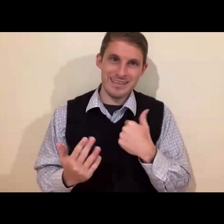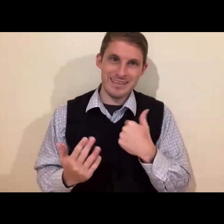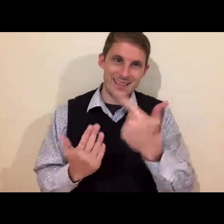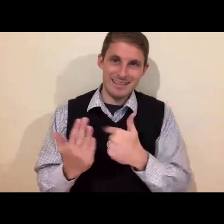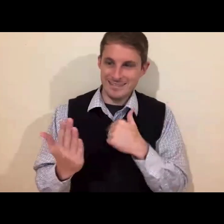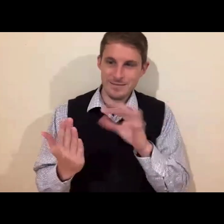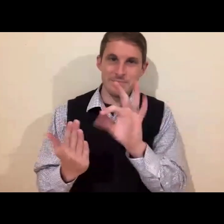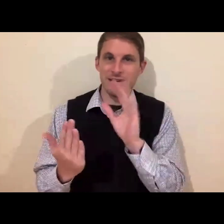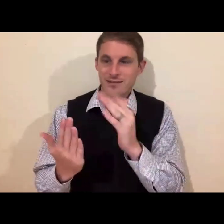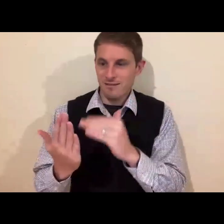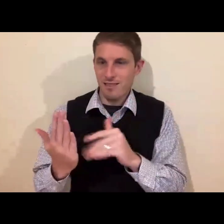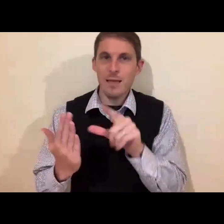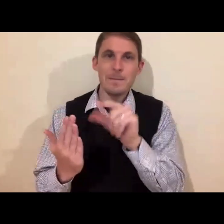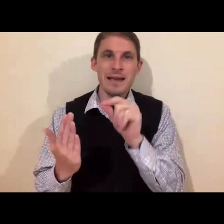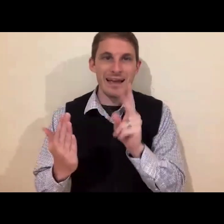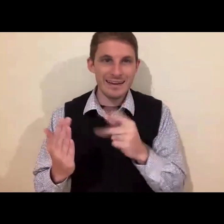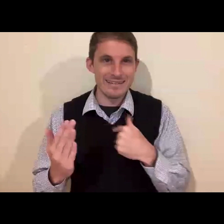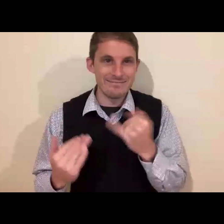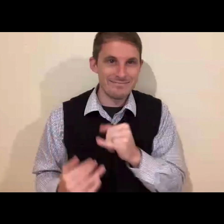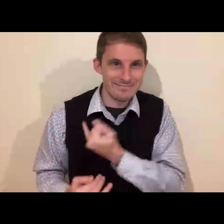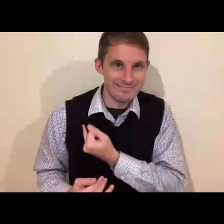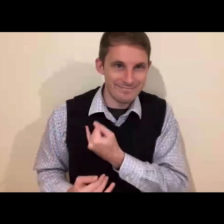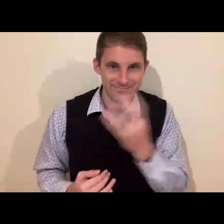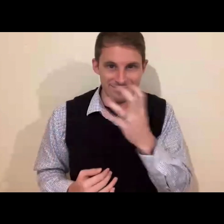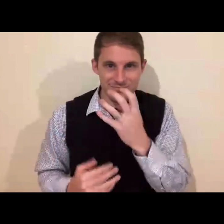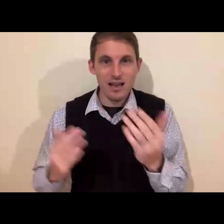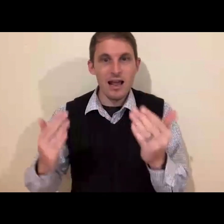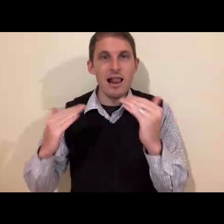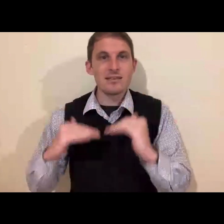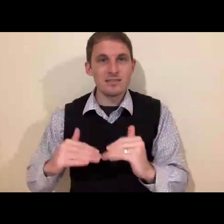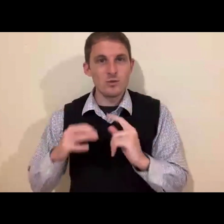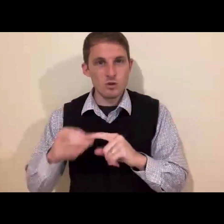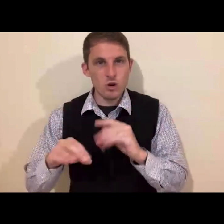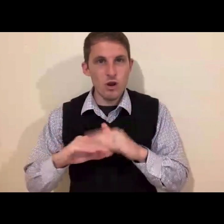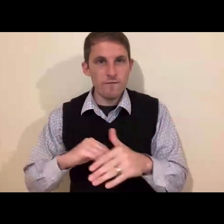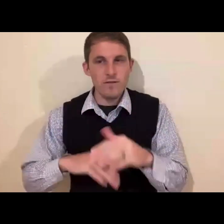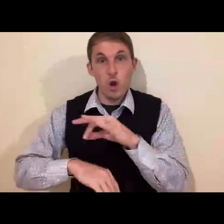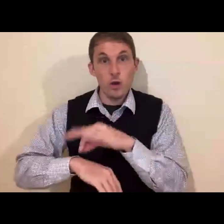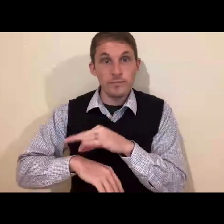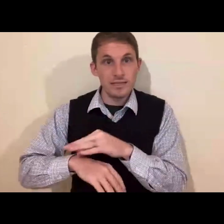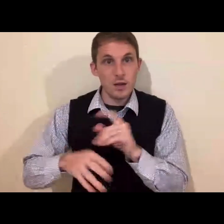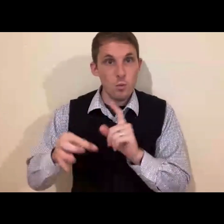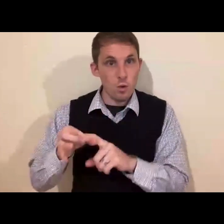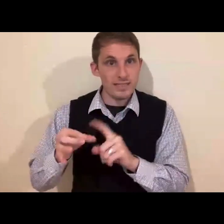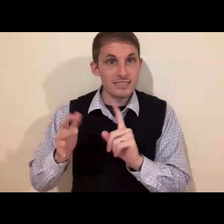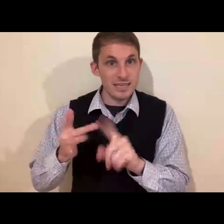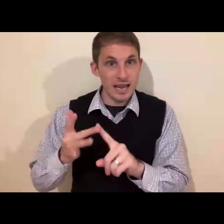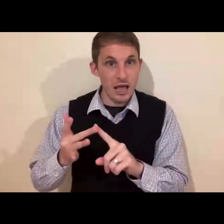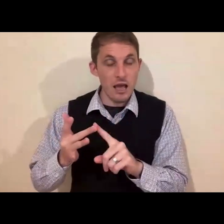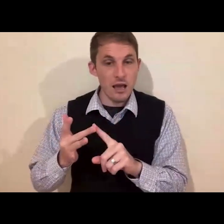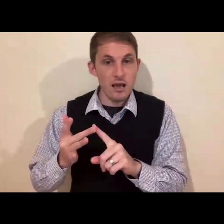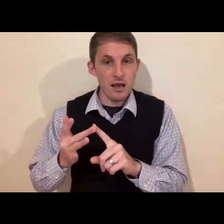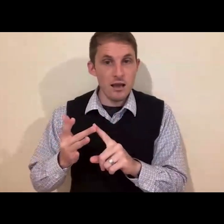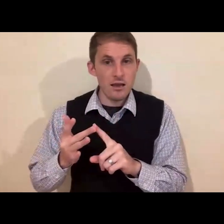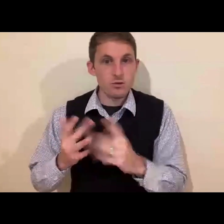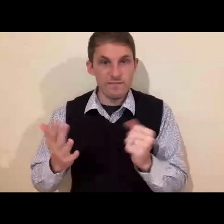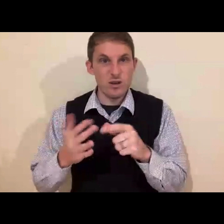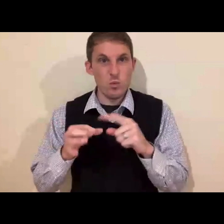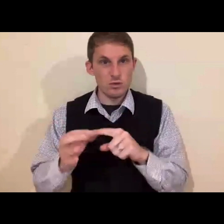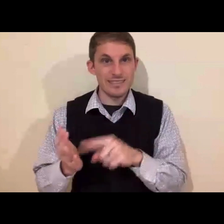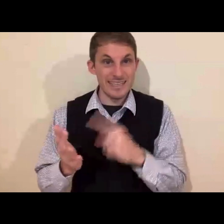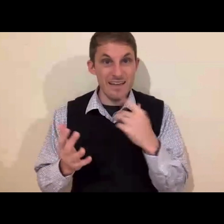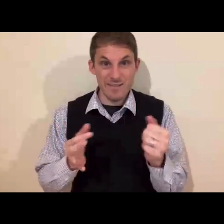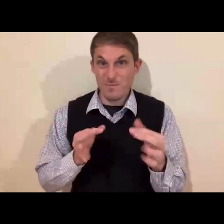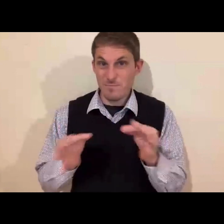me. We have one around hospitalisation quality indicators, which I'll jump to next. So are